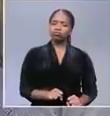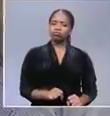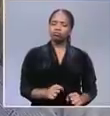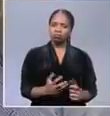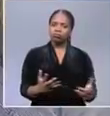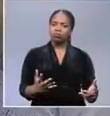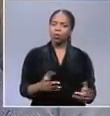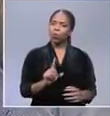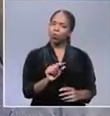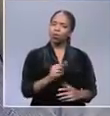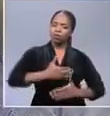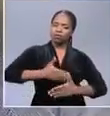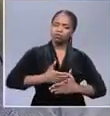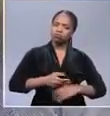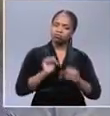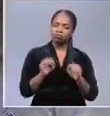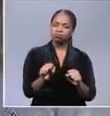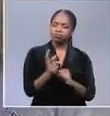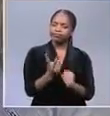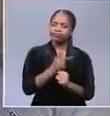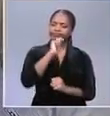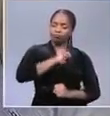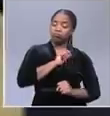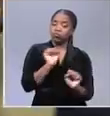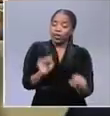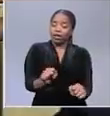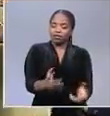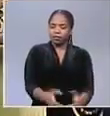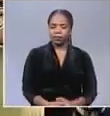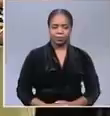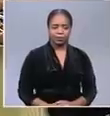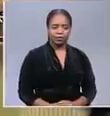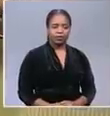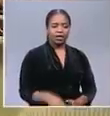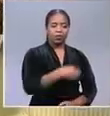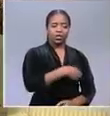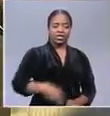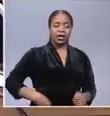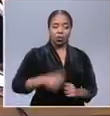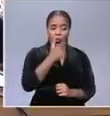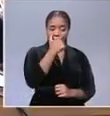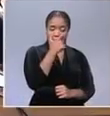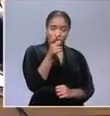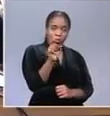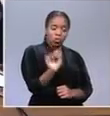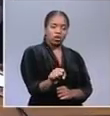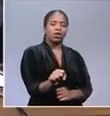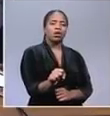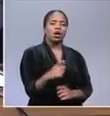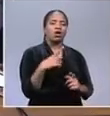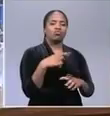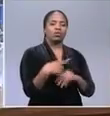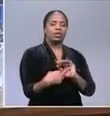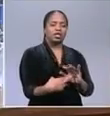a restoration of integrity and trust on the part of the public. President Cyril Ramaphosa also received representations from